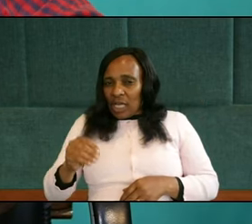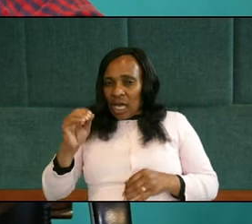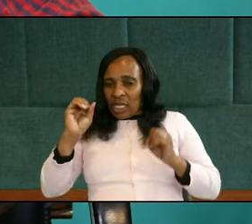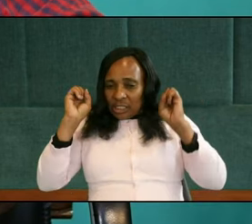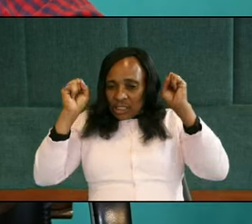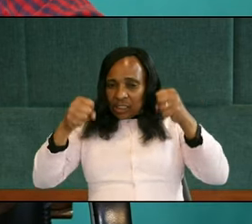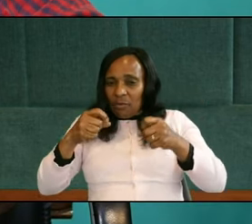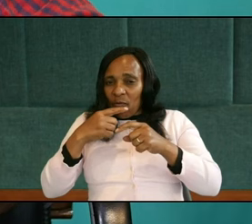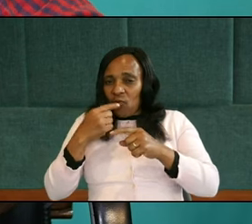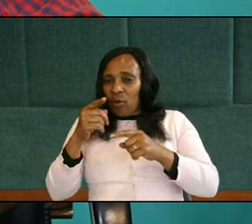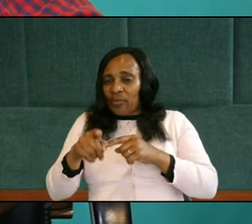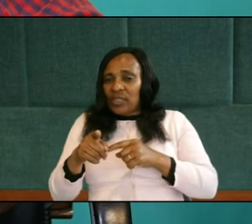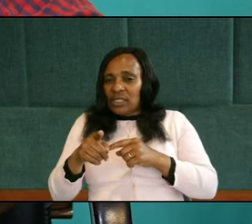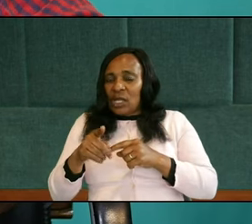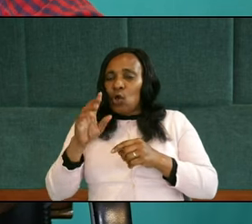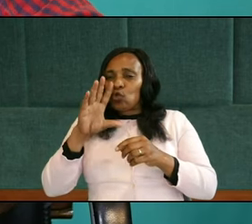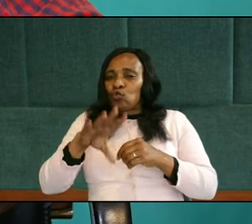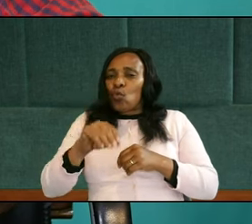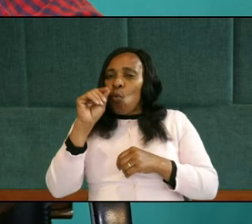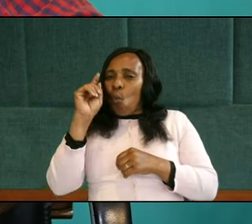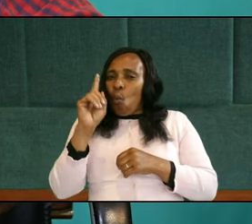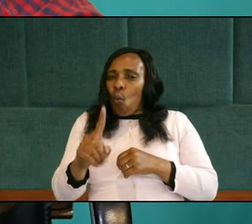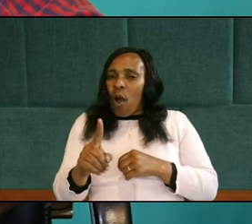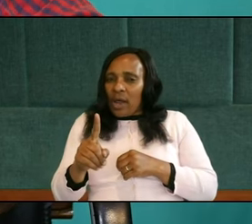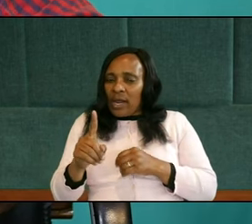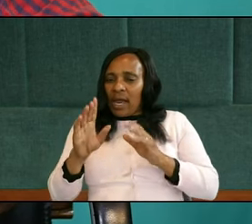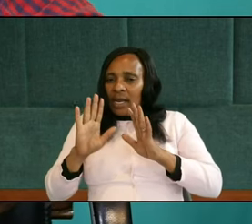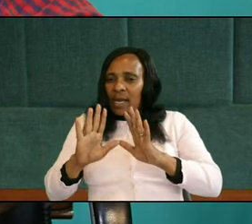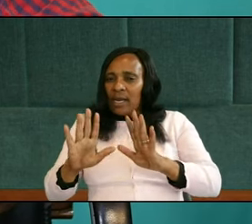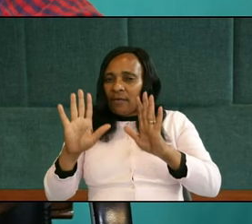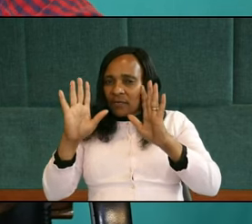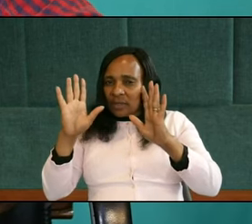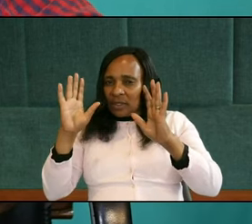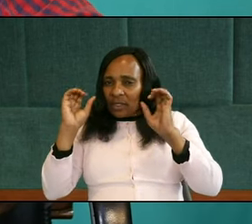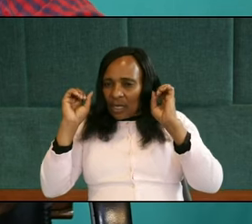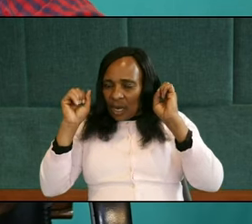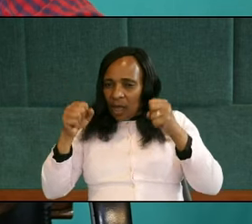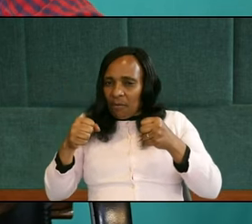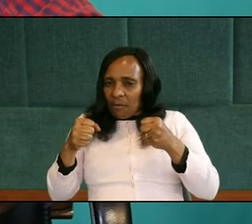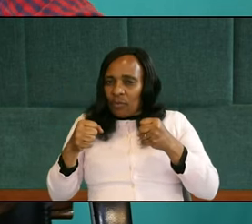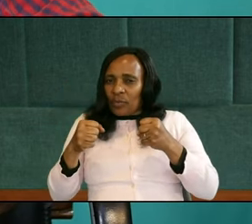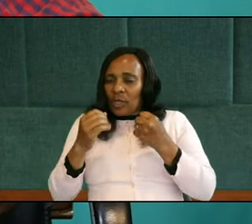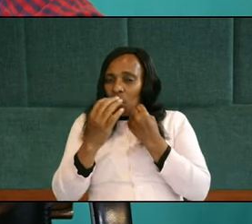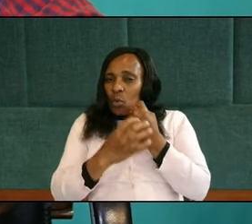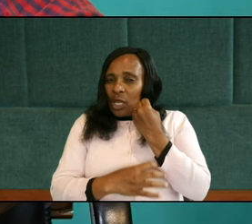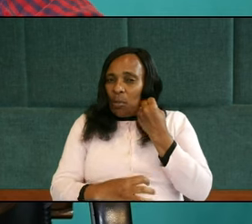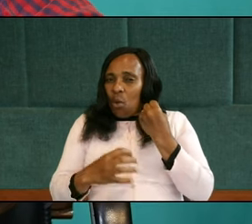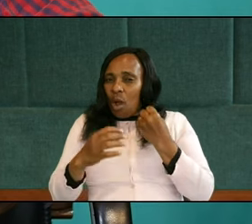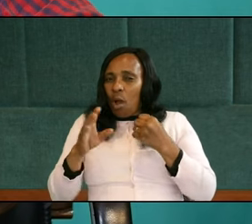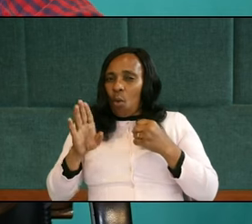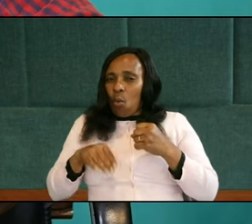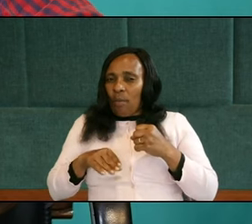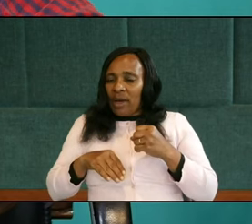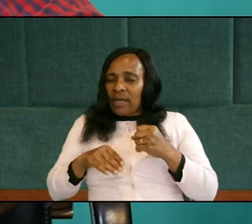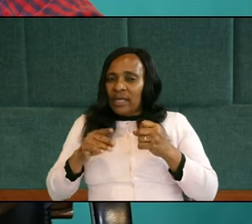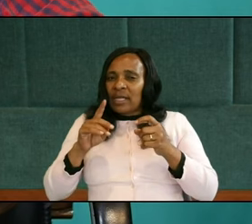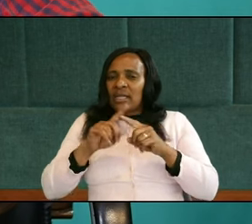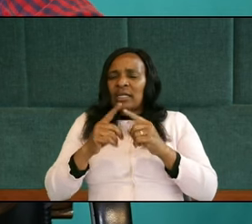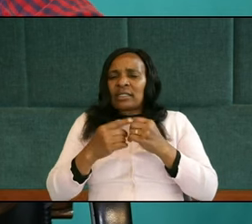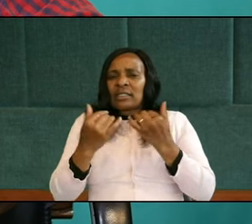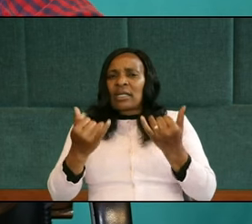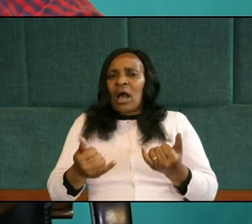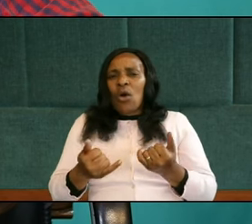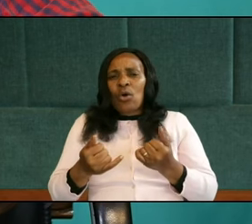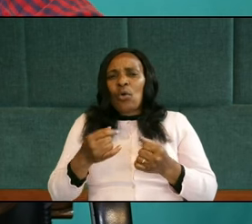had, took the one precious lamb from a poor man. He was incensed.